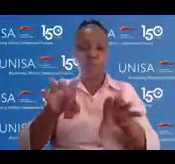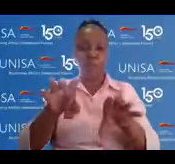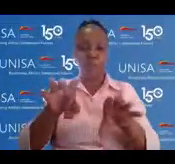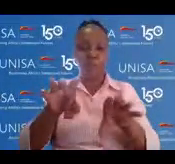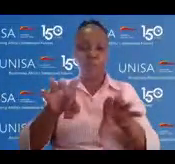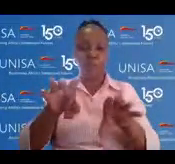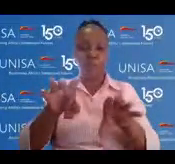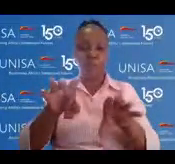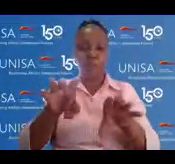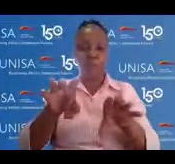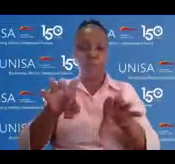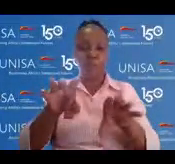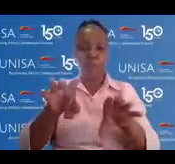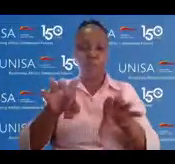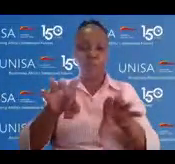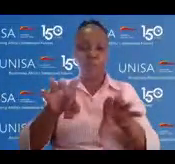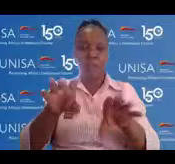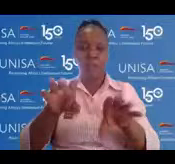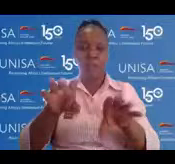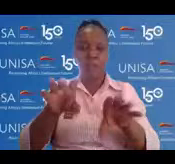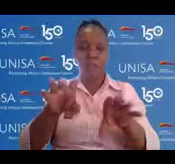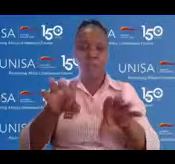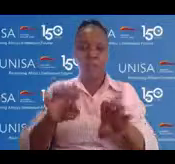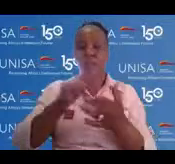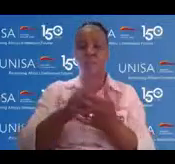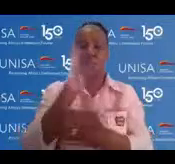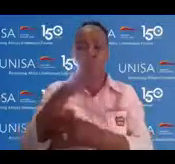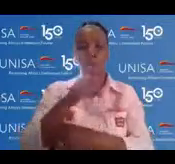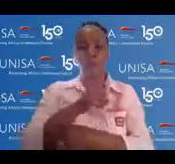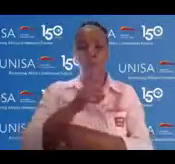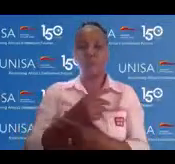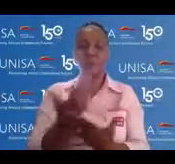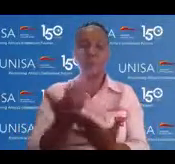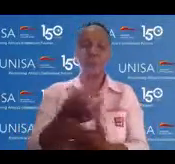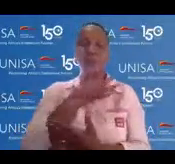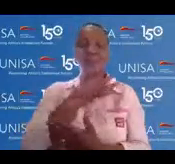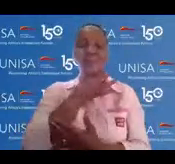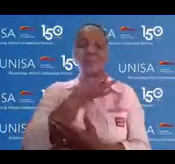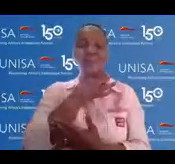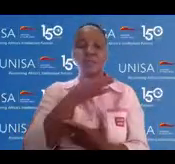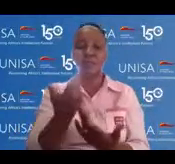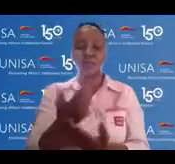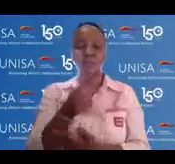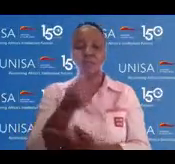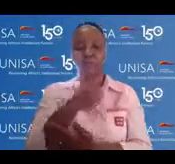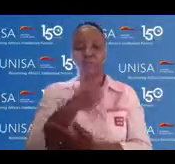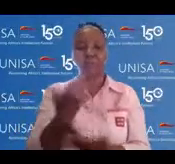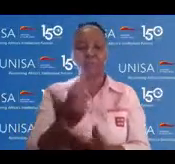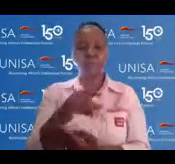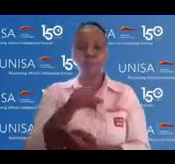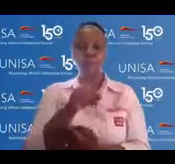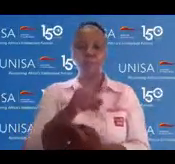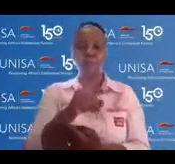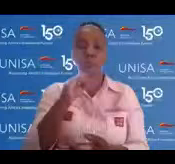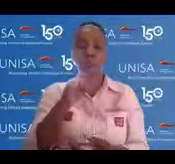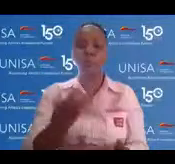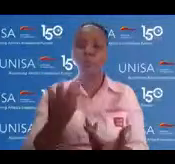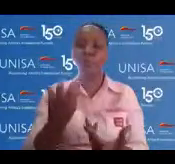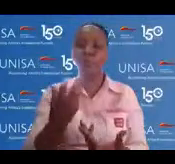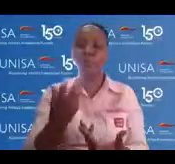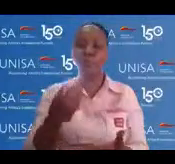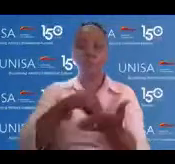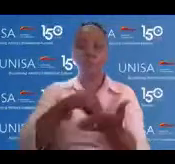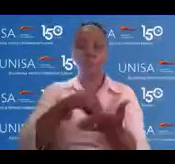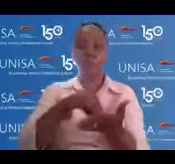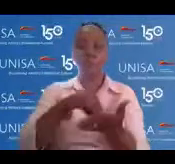I'm just going to type in a few letters there. Let's say, for example, for English, and it tells me this is the module code. This is the type of exam,